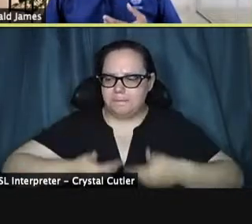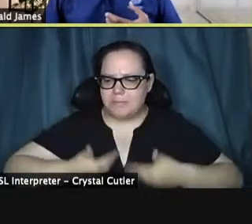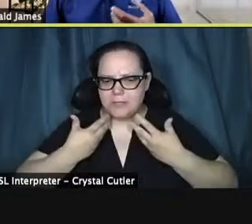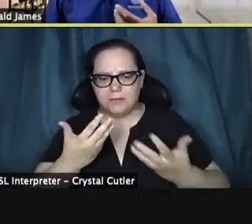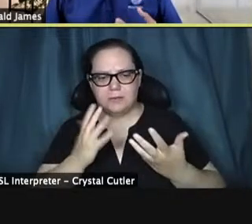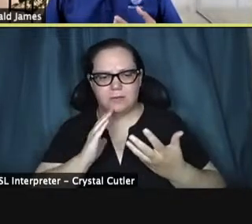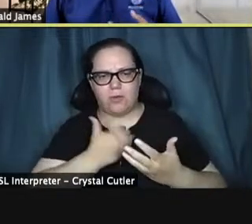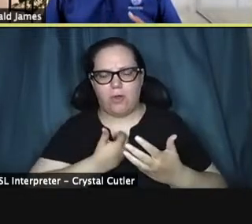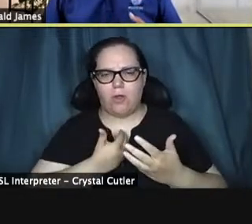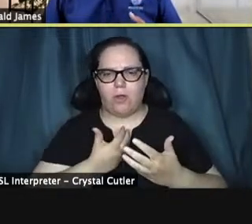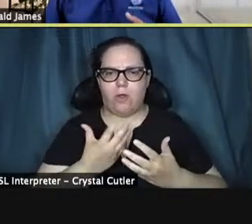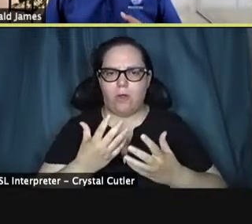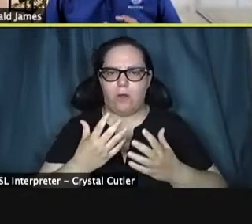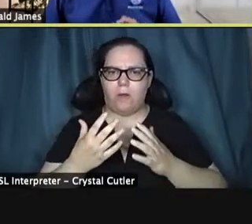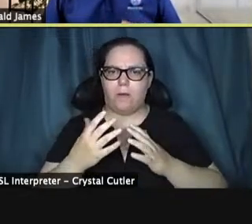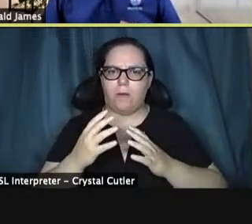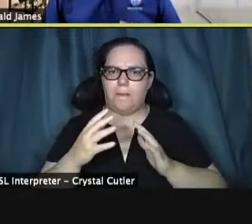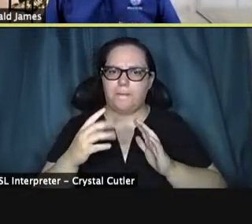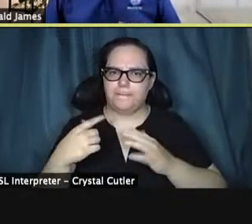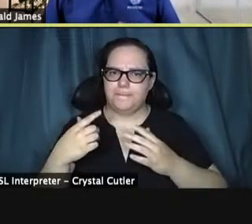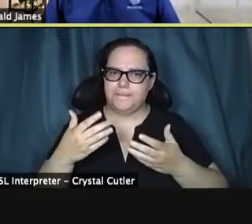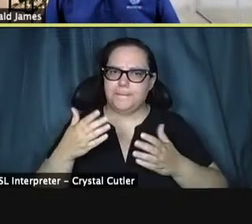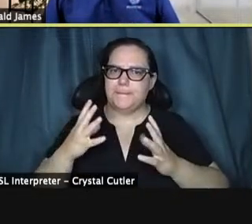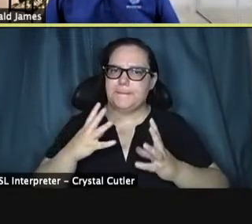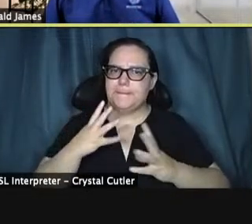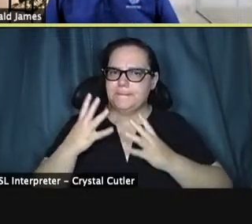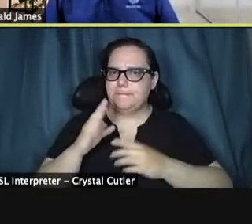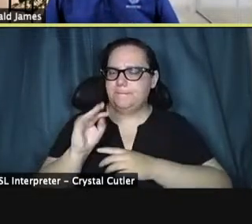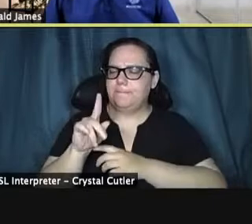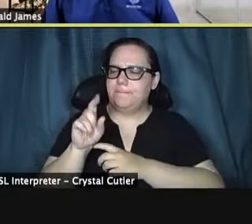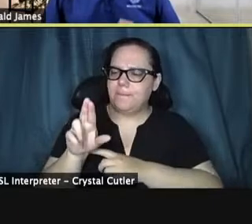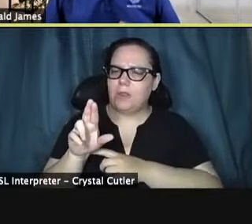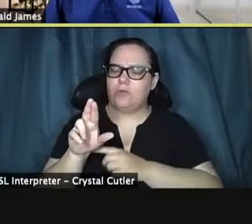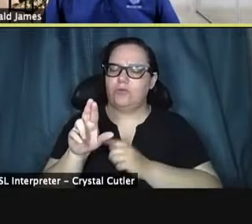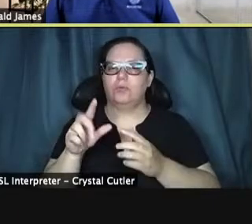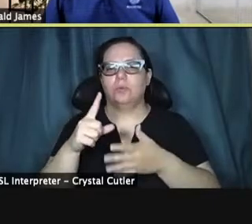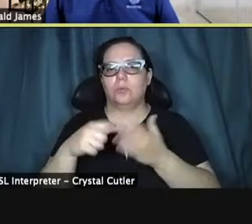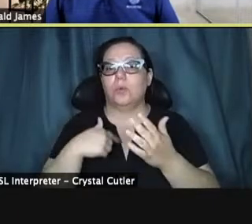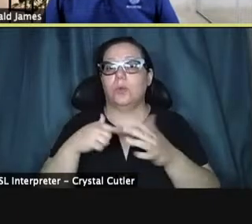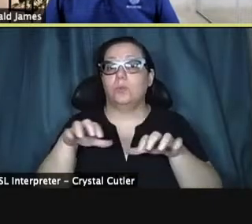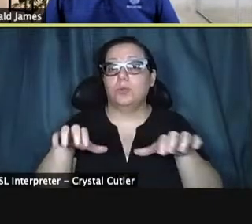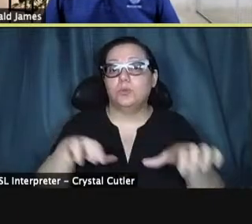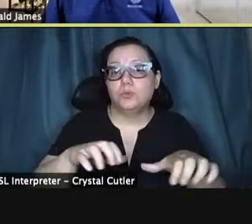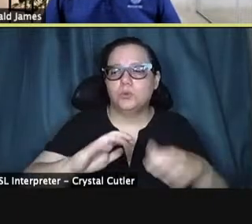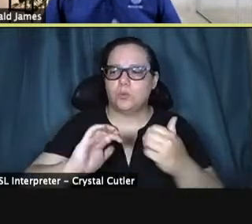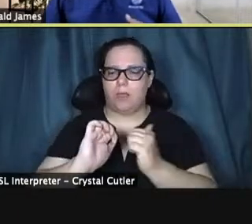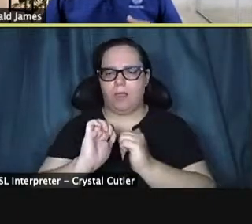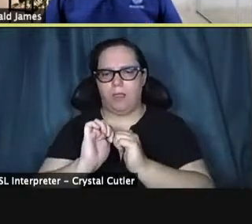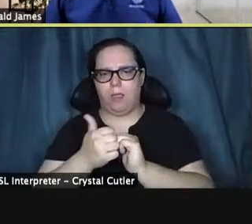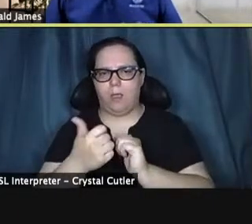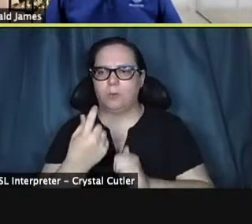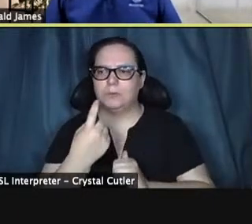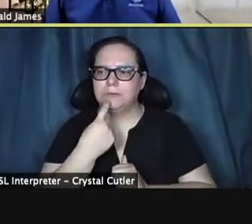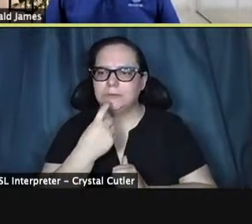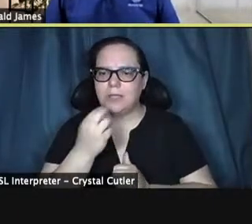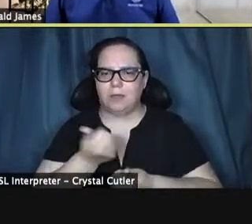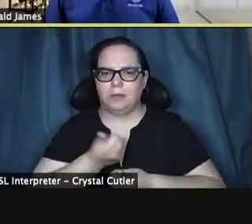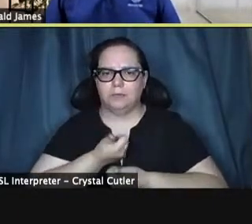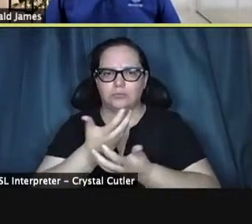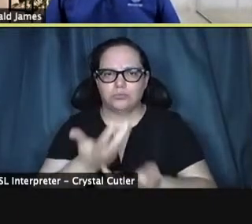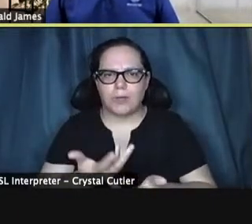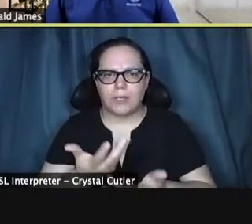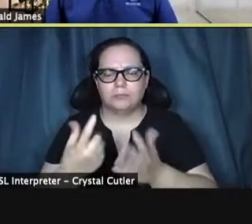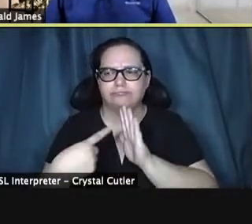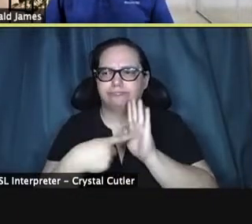what and how we do, say, express, or convey something. Our manner is the outcome of